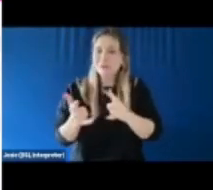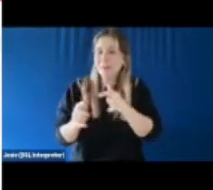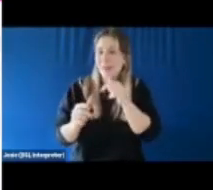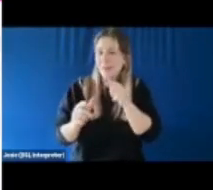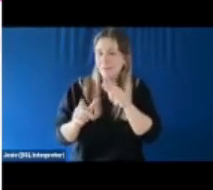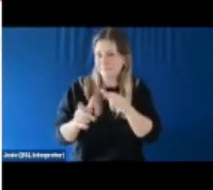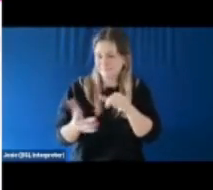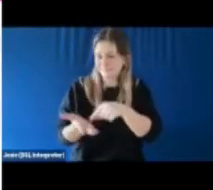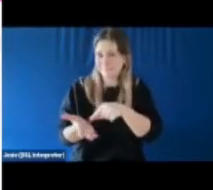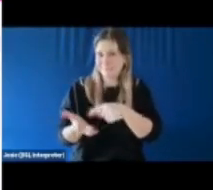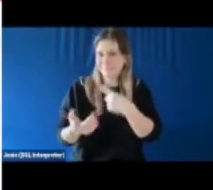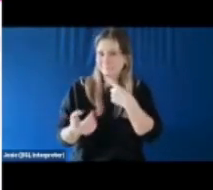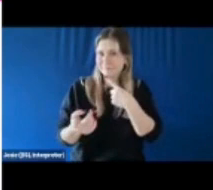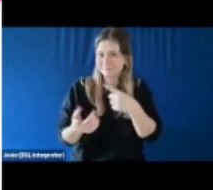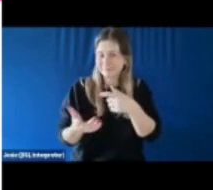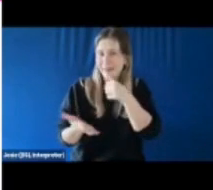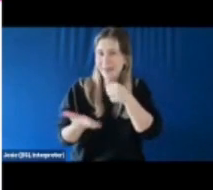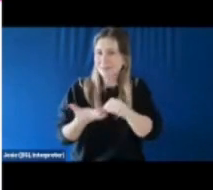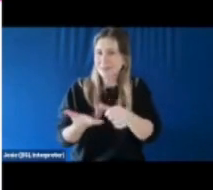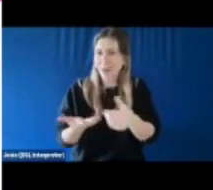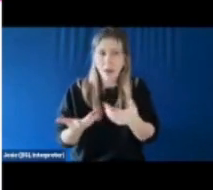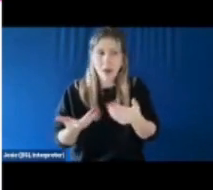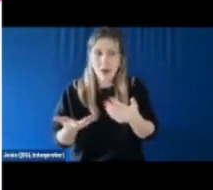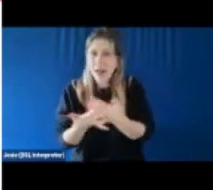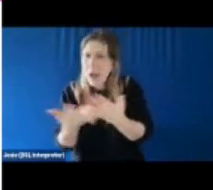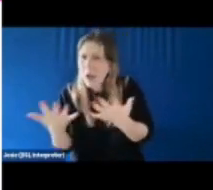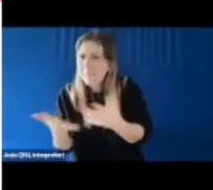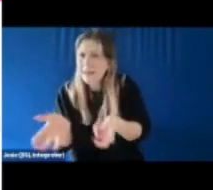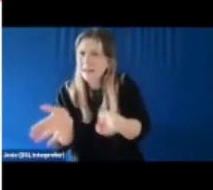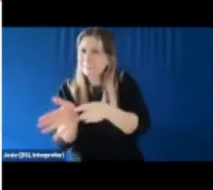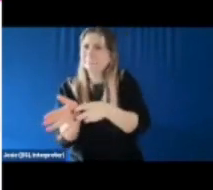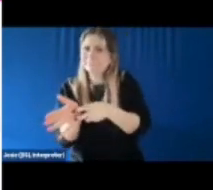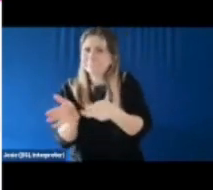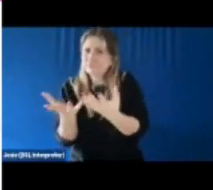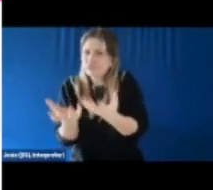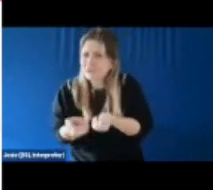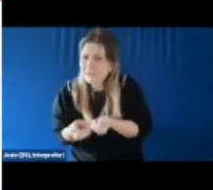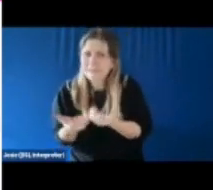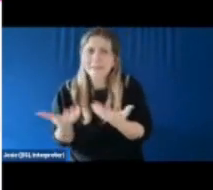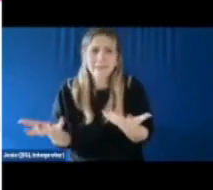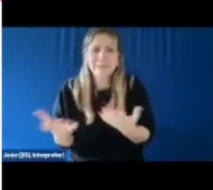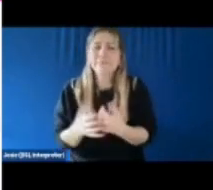without having to include it in your survey, that's better. It keeps it nice and short and focused.